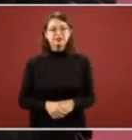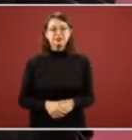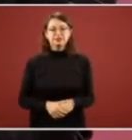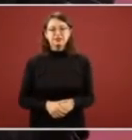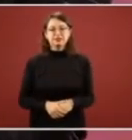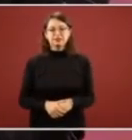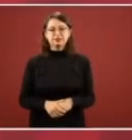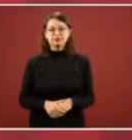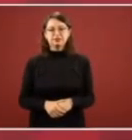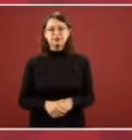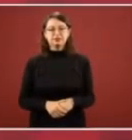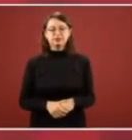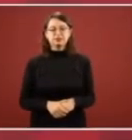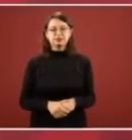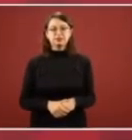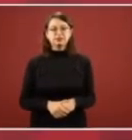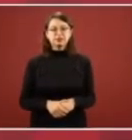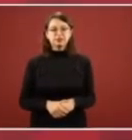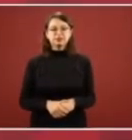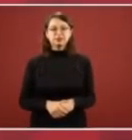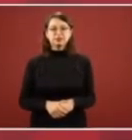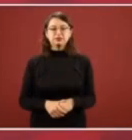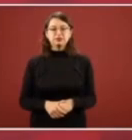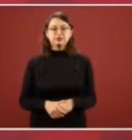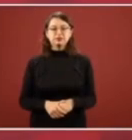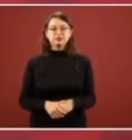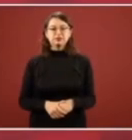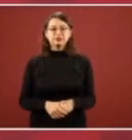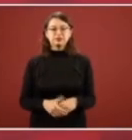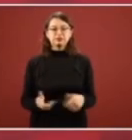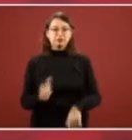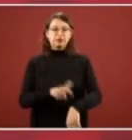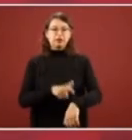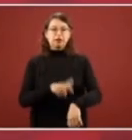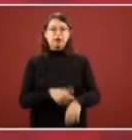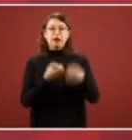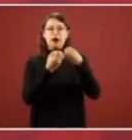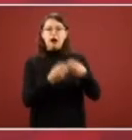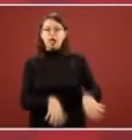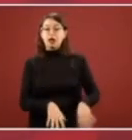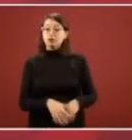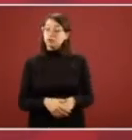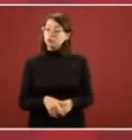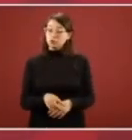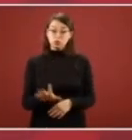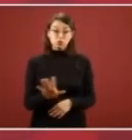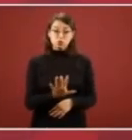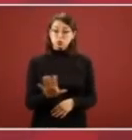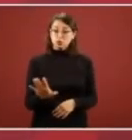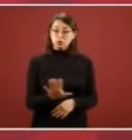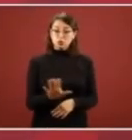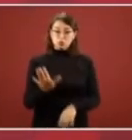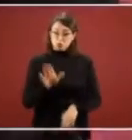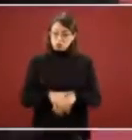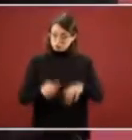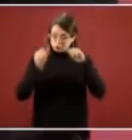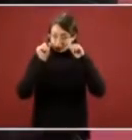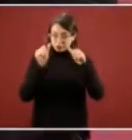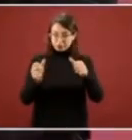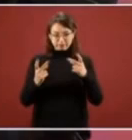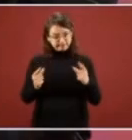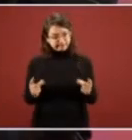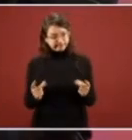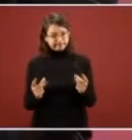No perder. And not lose el tiempo. The time or waste time. Más. To